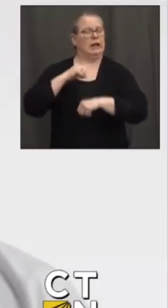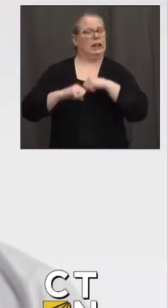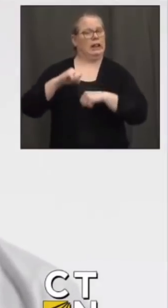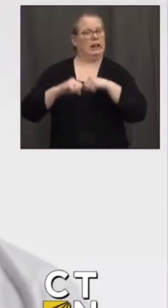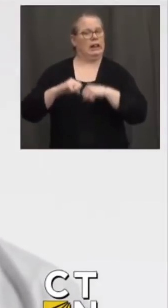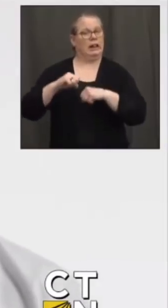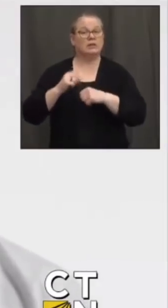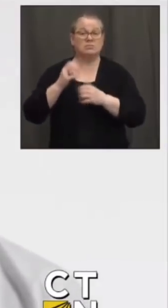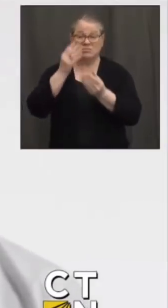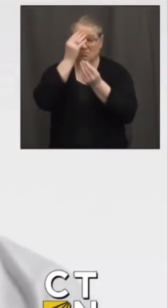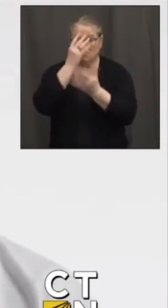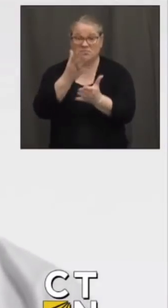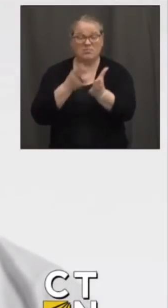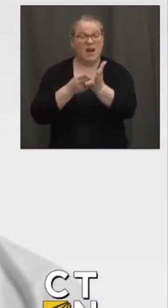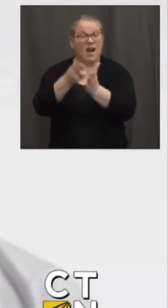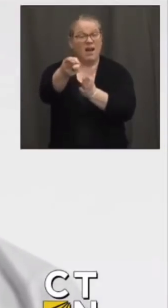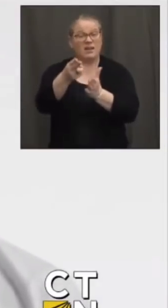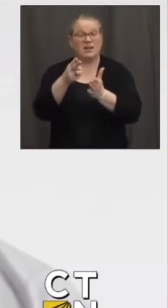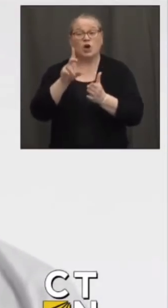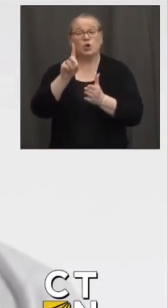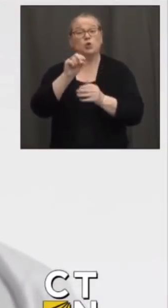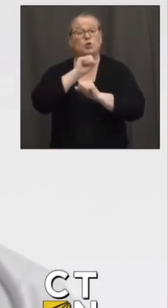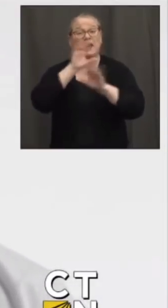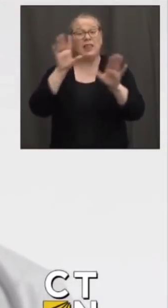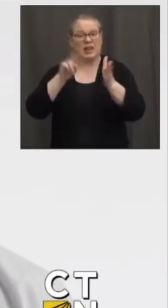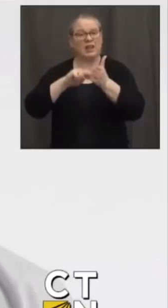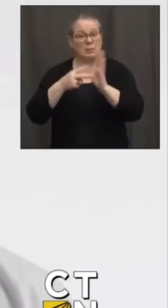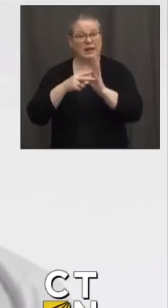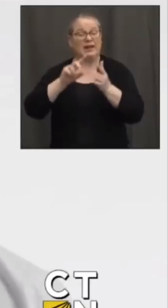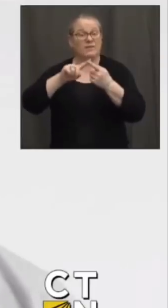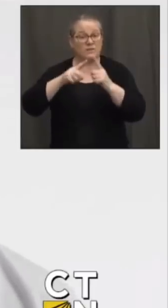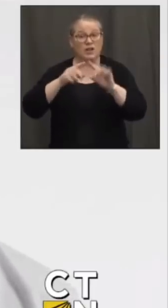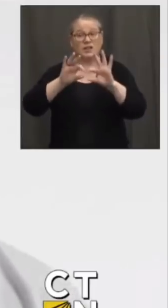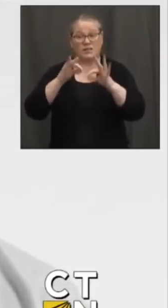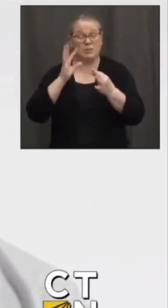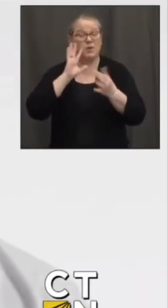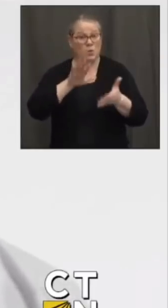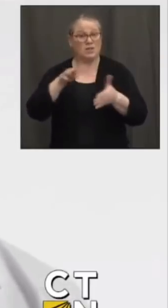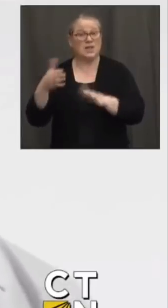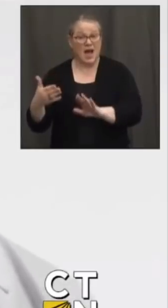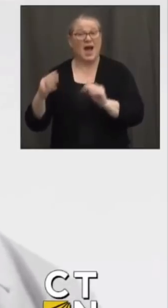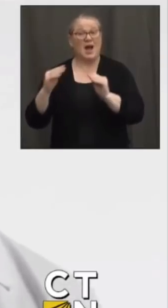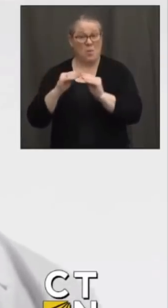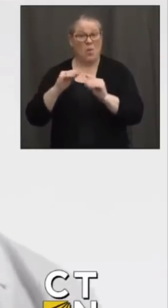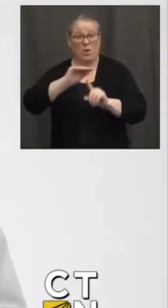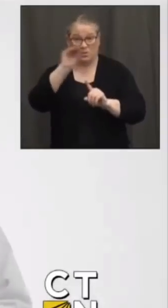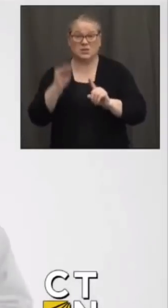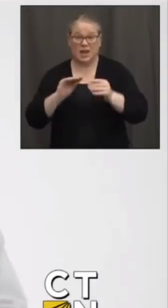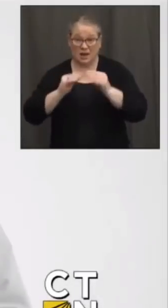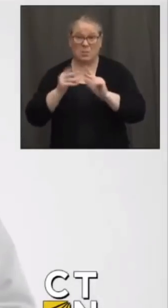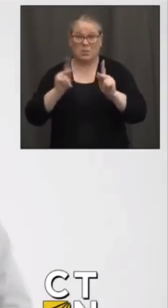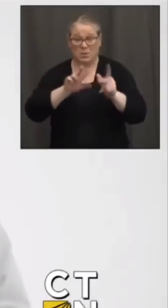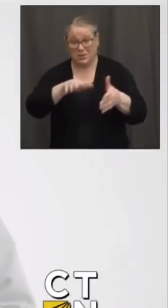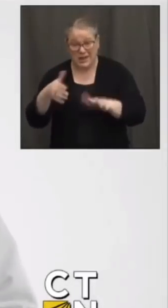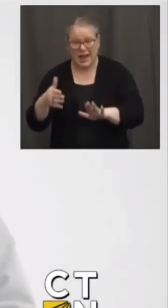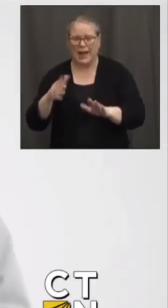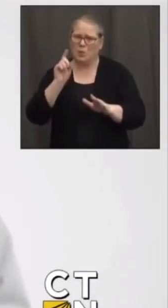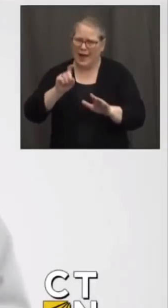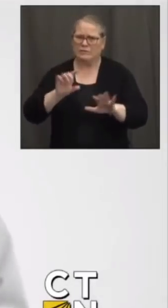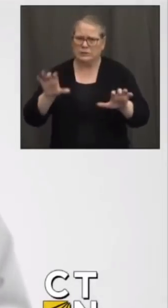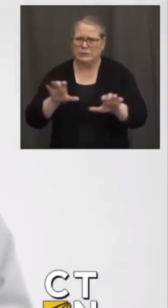only guarantee that we will continue to see our friends and family die at a much higher rate. So we've got to do something. So why don't you join